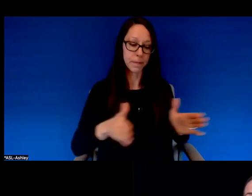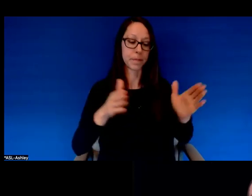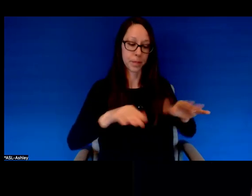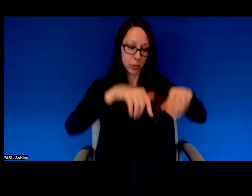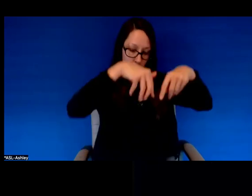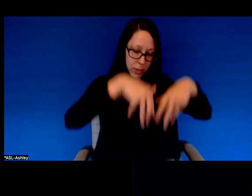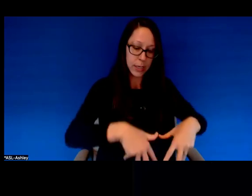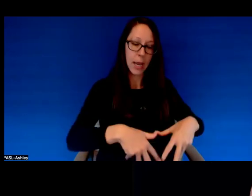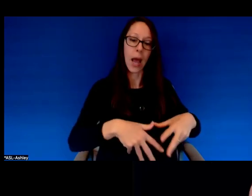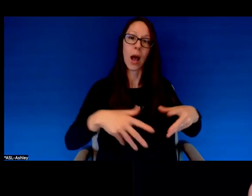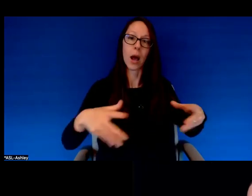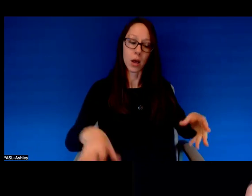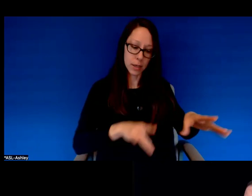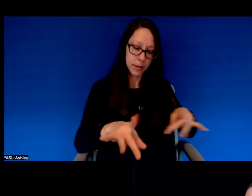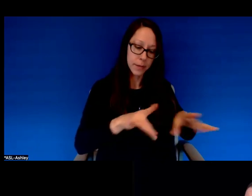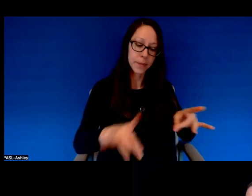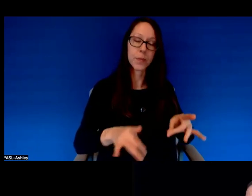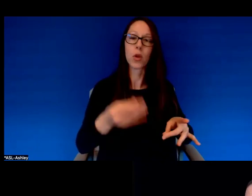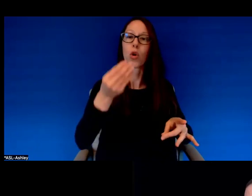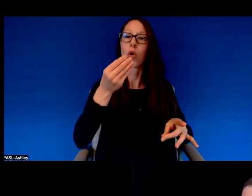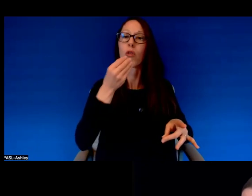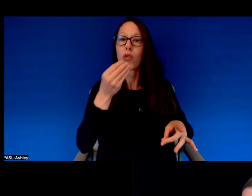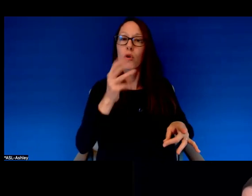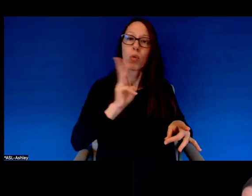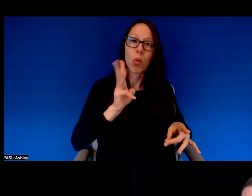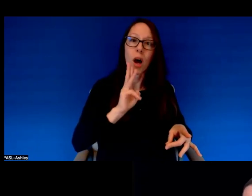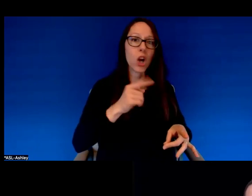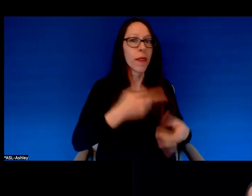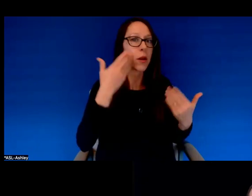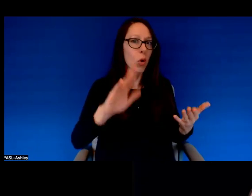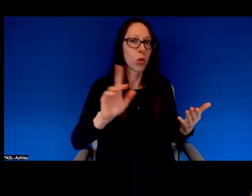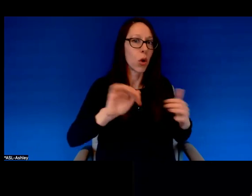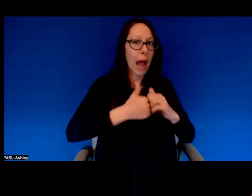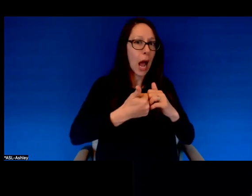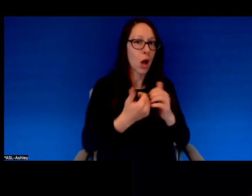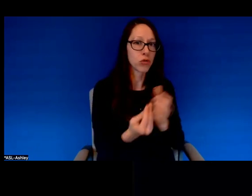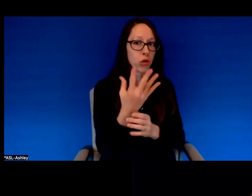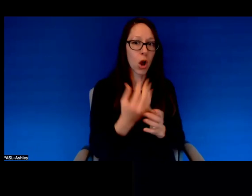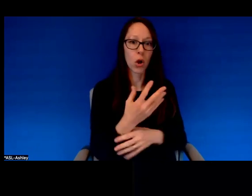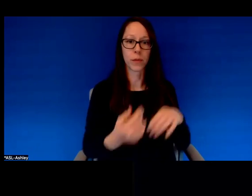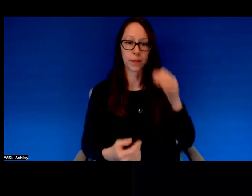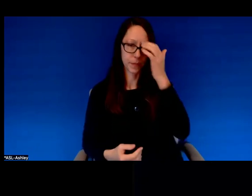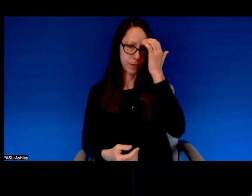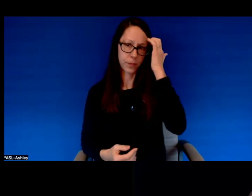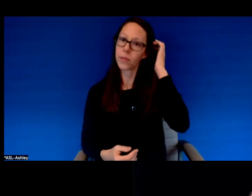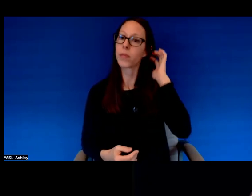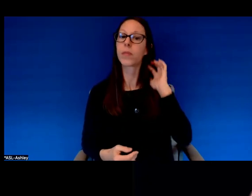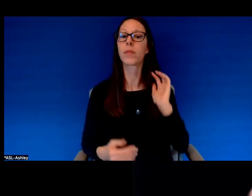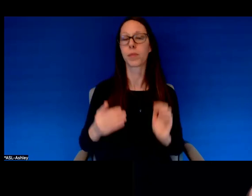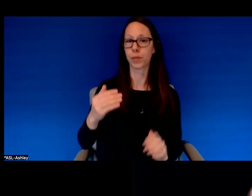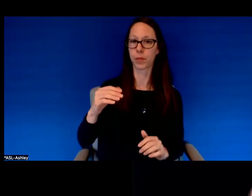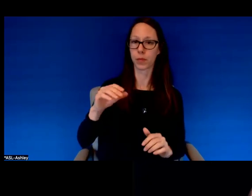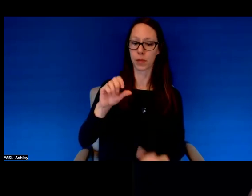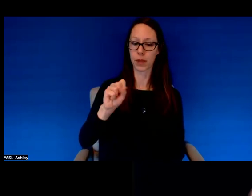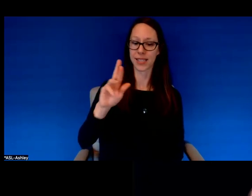them the nutrients and food and water they need because they're not quite sure where to go for them. Right. I know for the squid stuff, so for